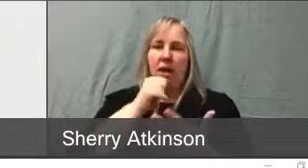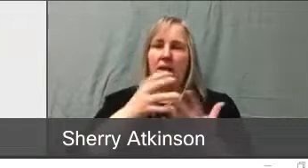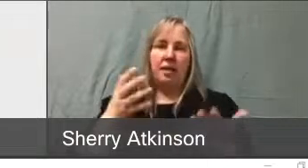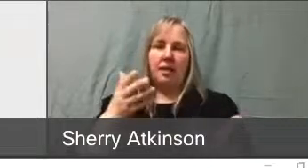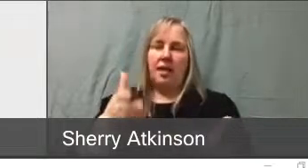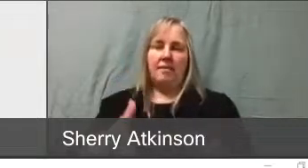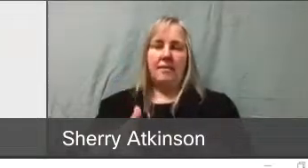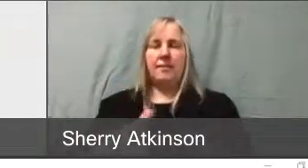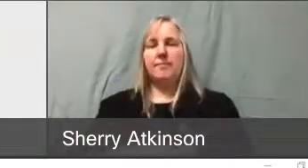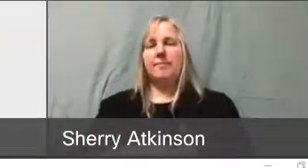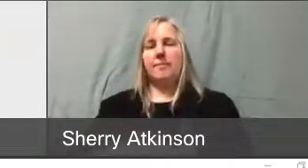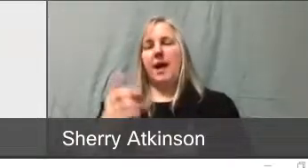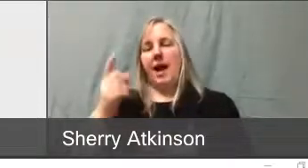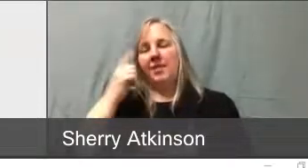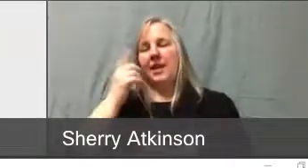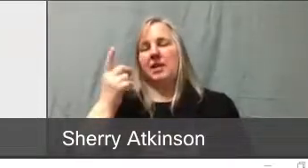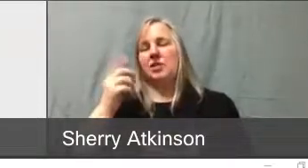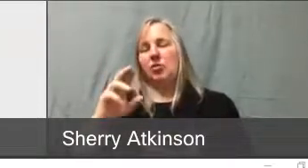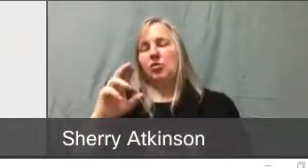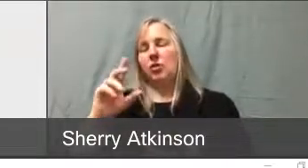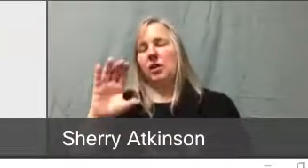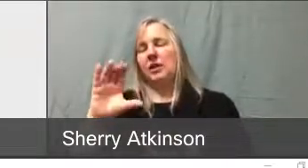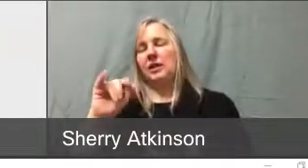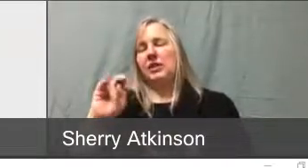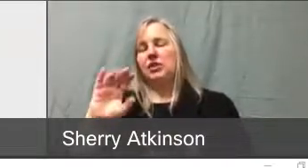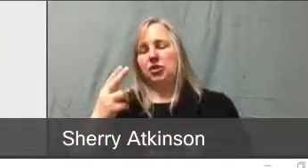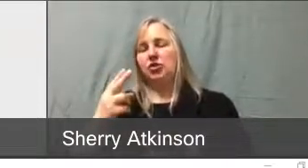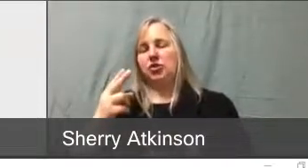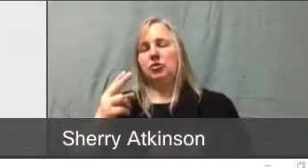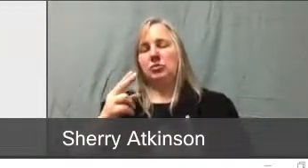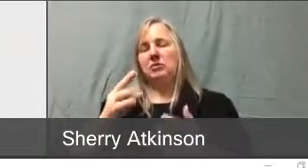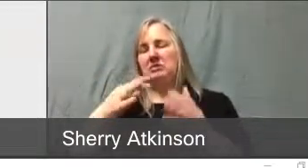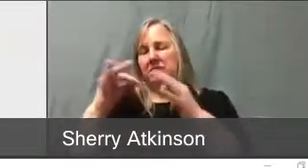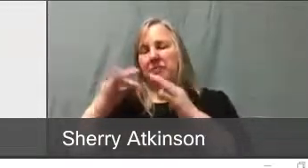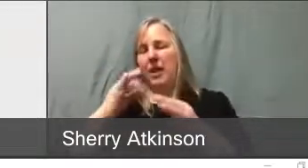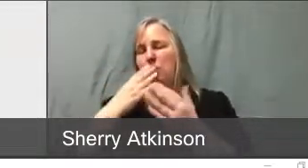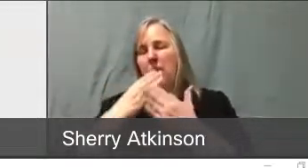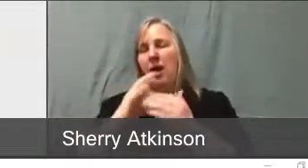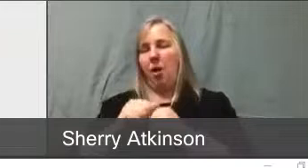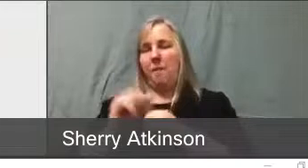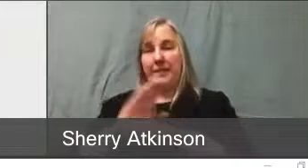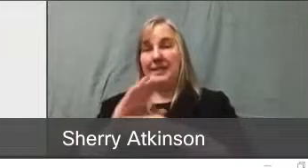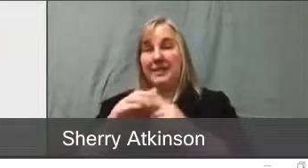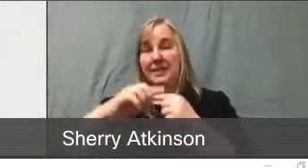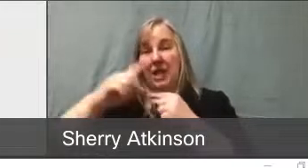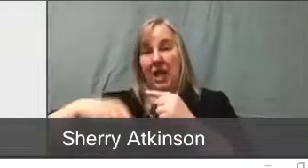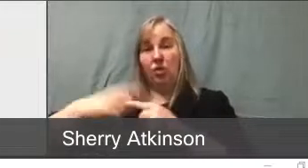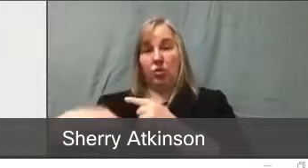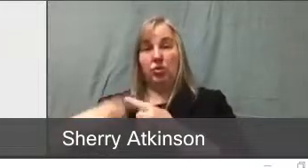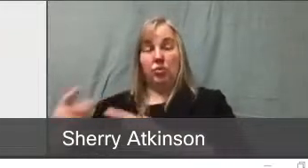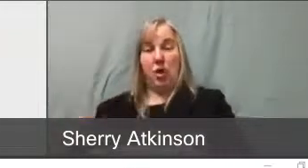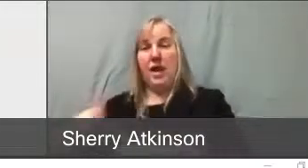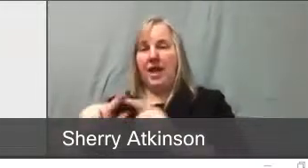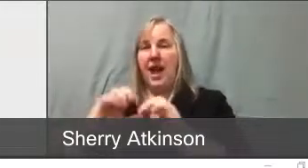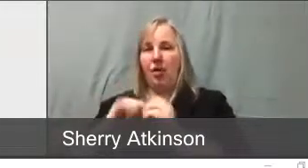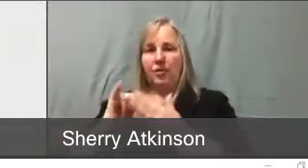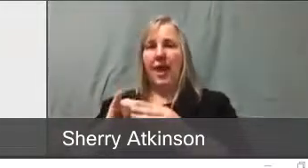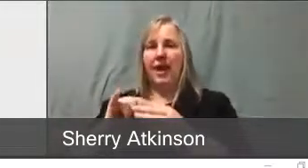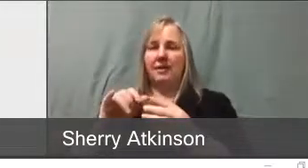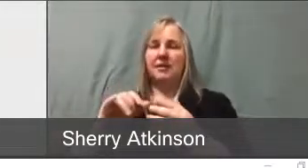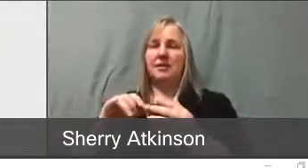think Dr. Klitsch, captured that well as far as how business cycles work and how that can filter down from the